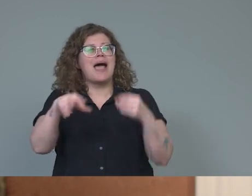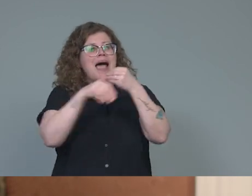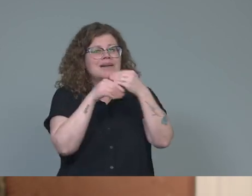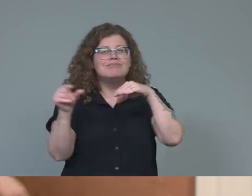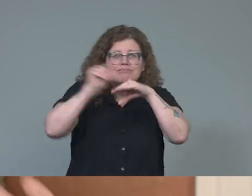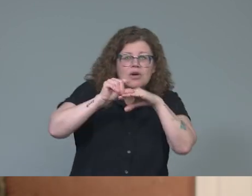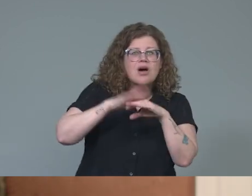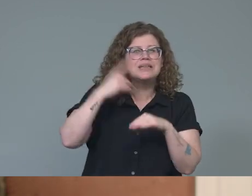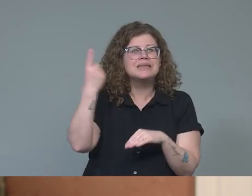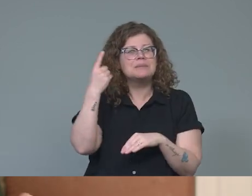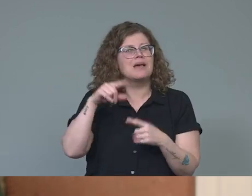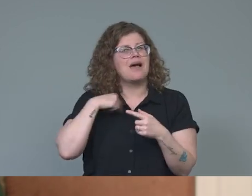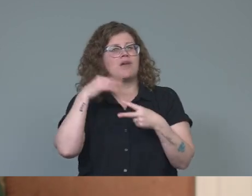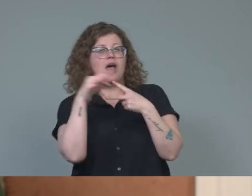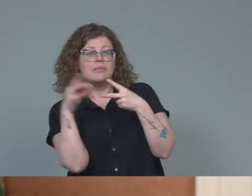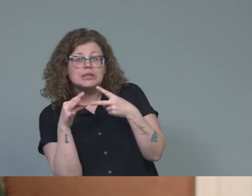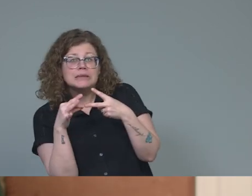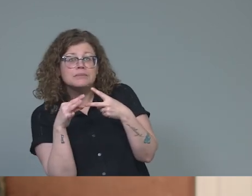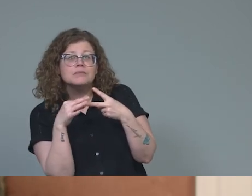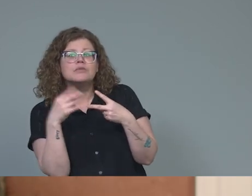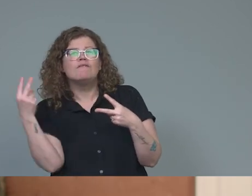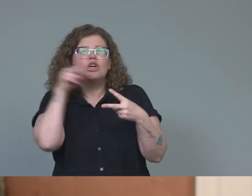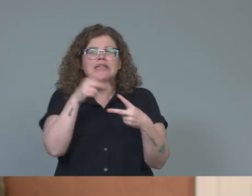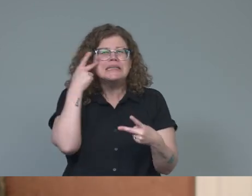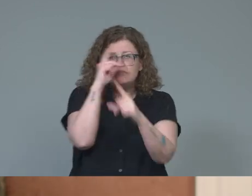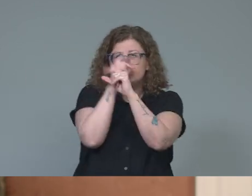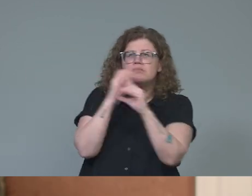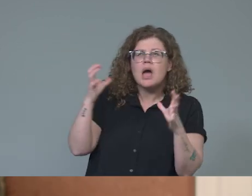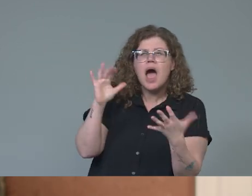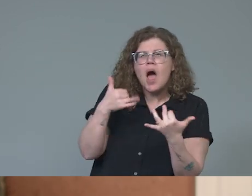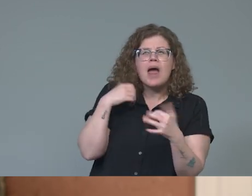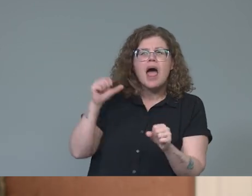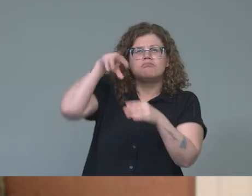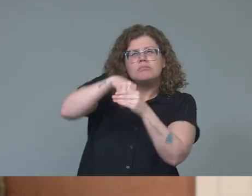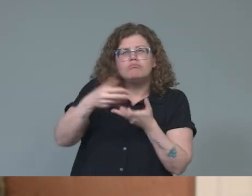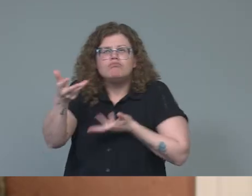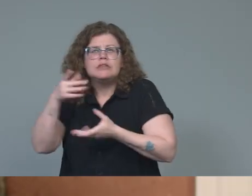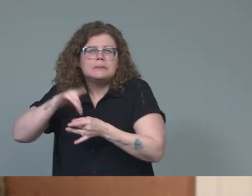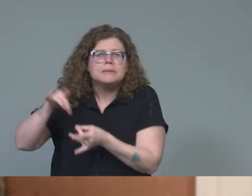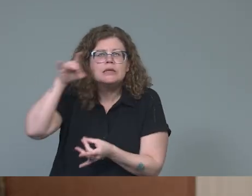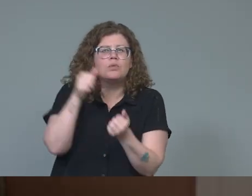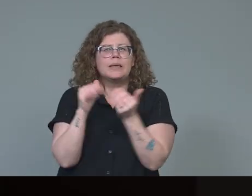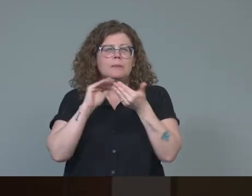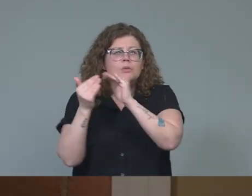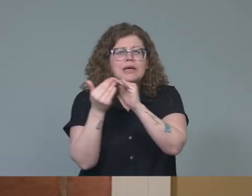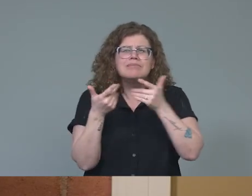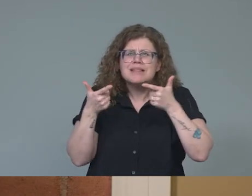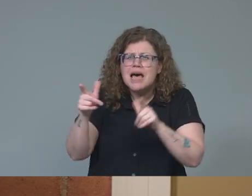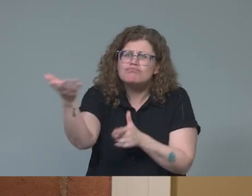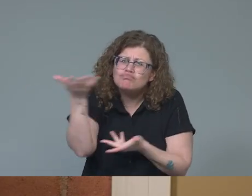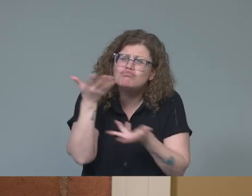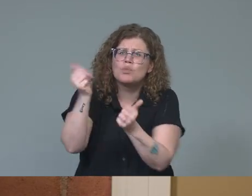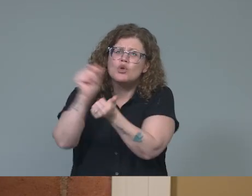of the process and an important educational tool into helping us understand the value of artists within our community.